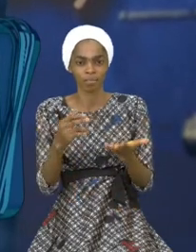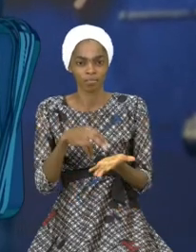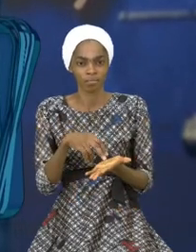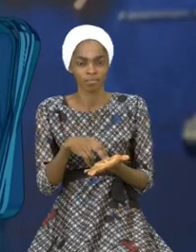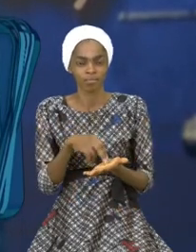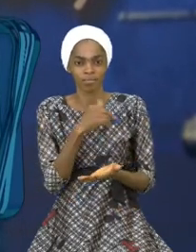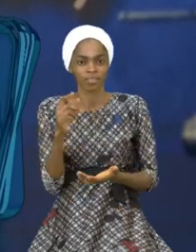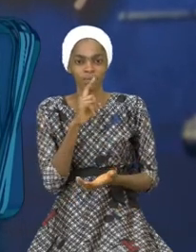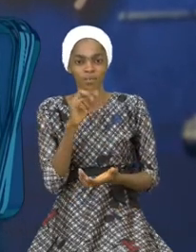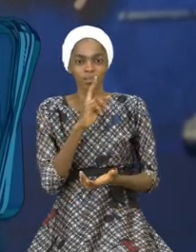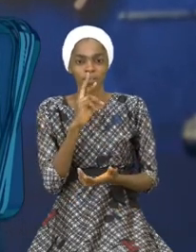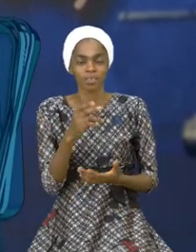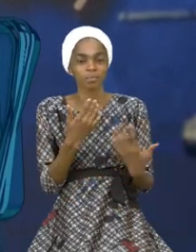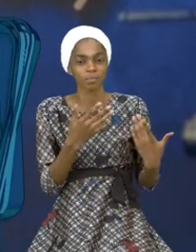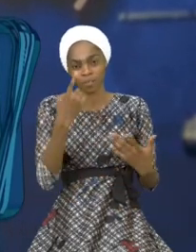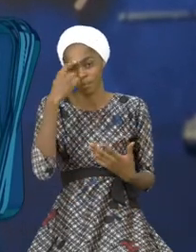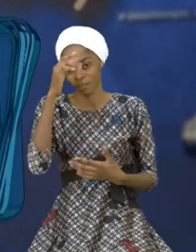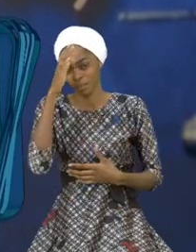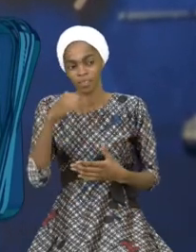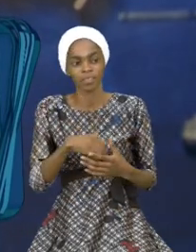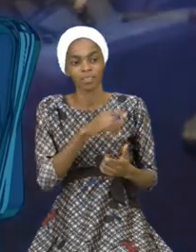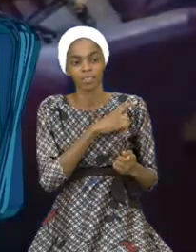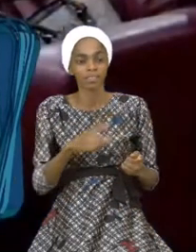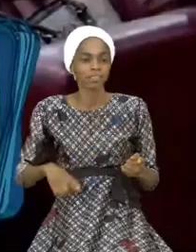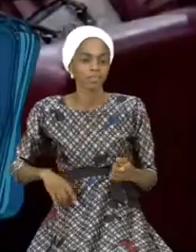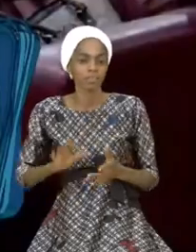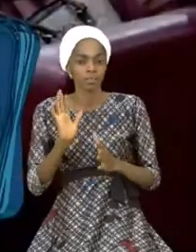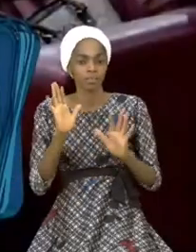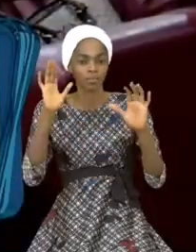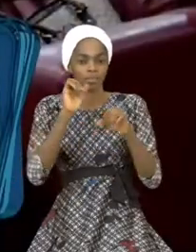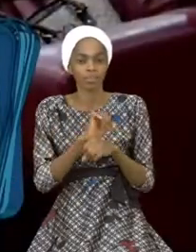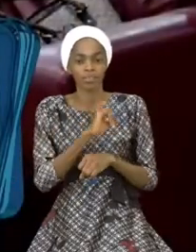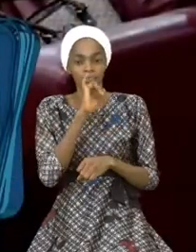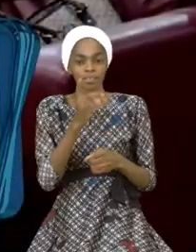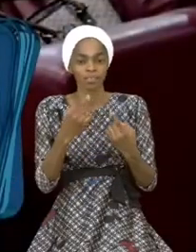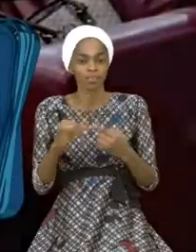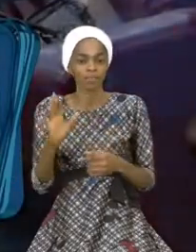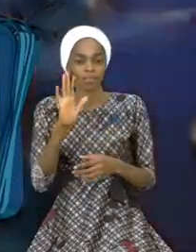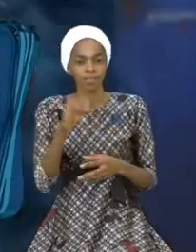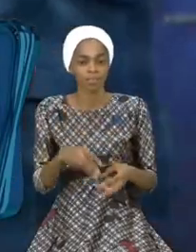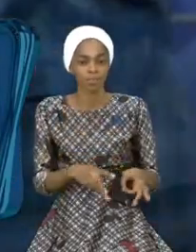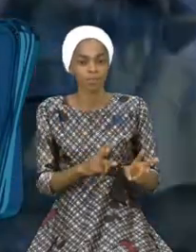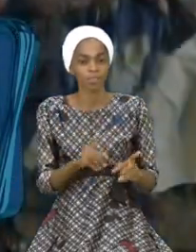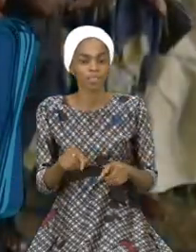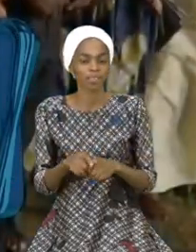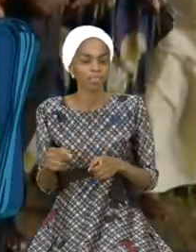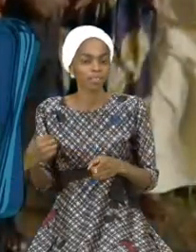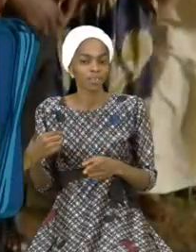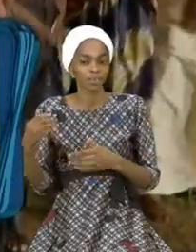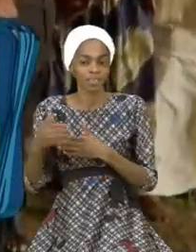waiting for Father in the Lord, and your miracle is coming on your way. As we invite our Father to the podium